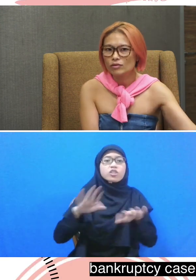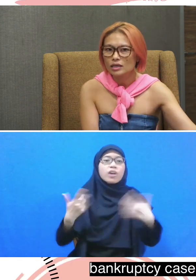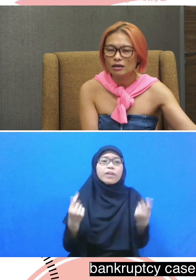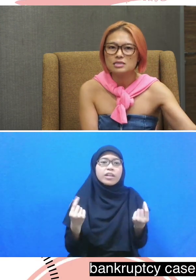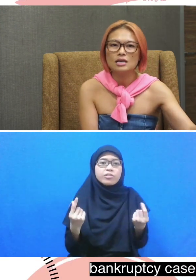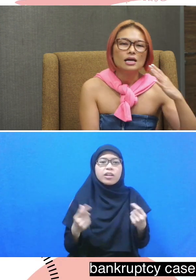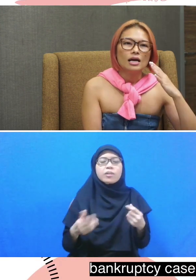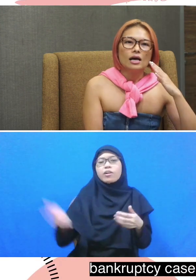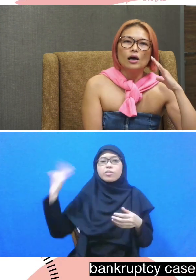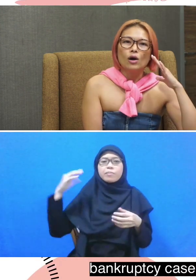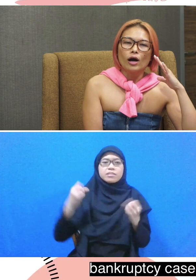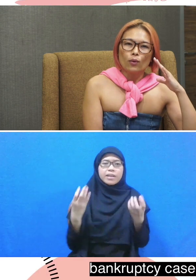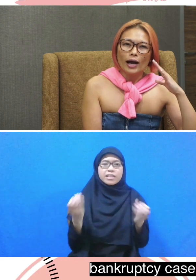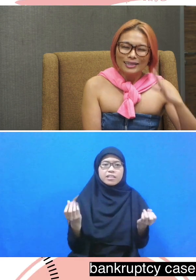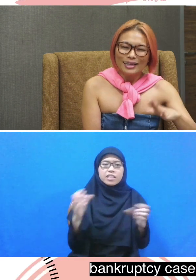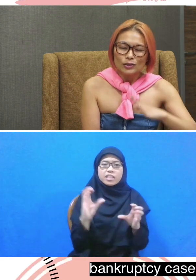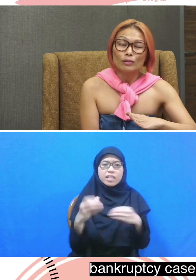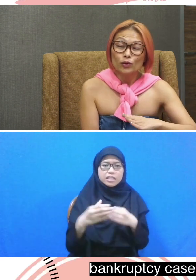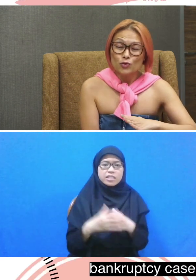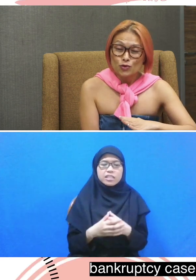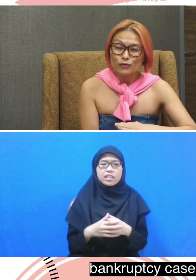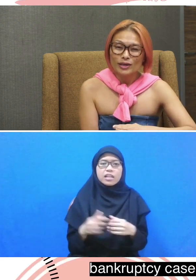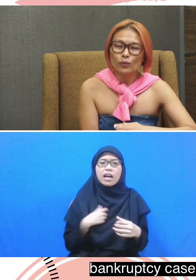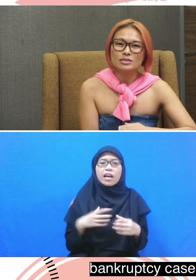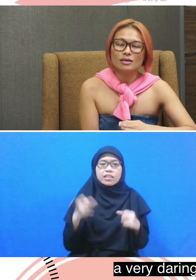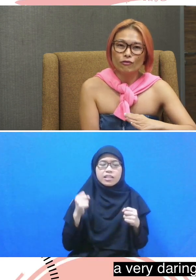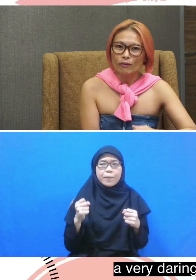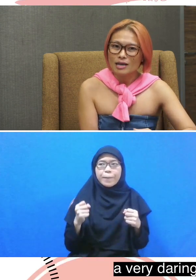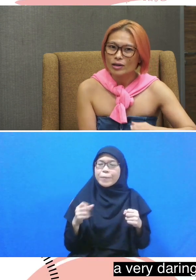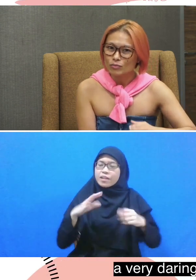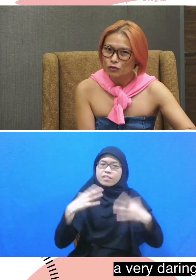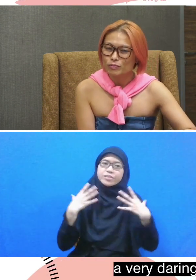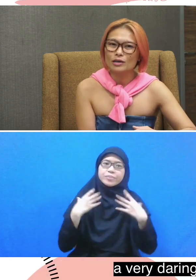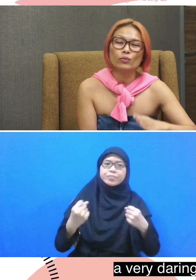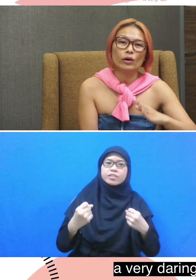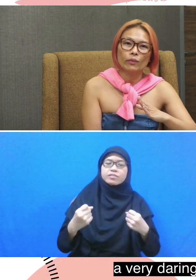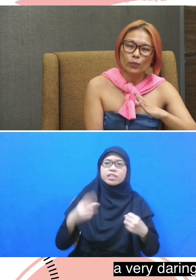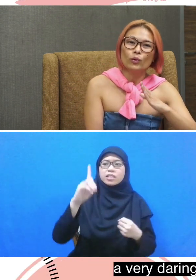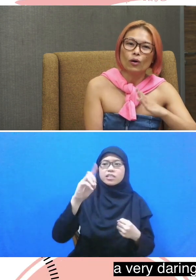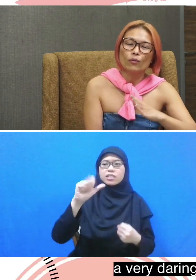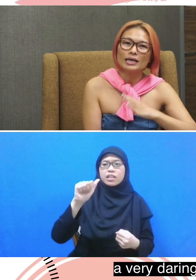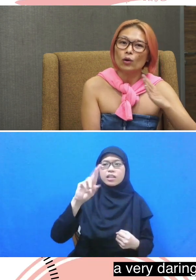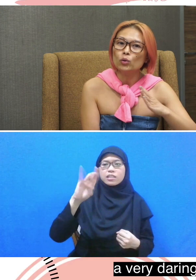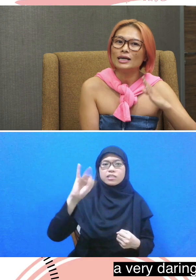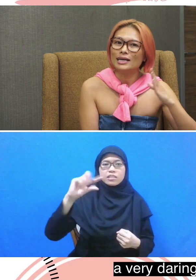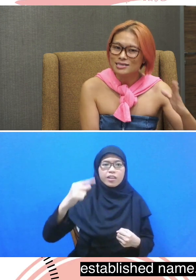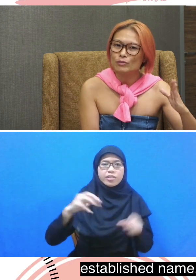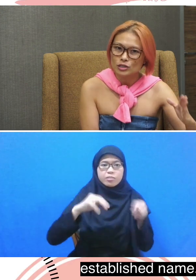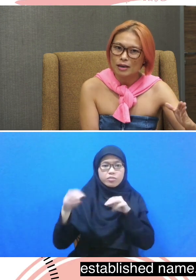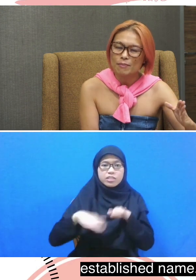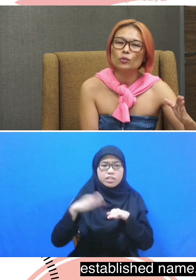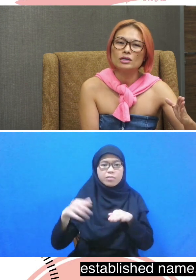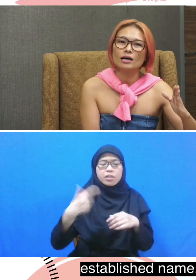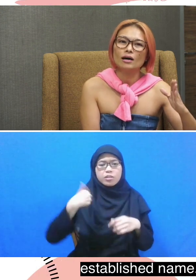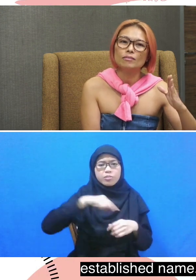and everything else, I took a bold move. It was a very daring move because we were already an old and established